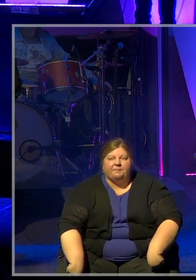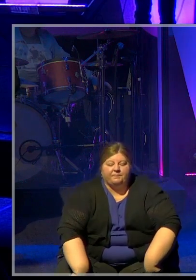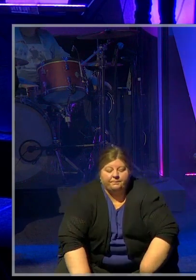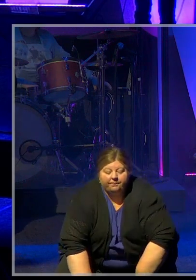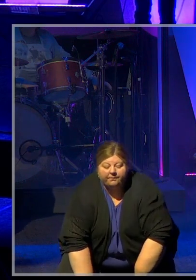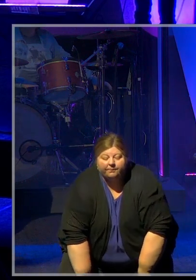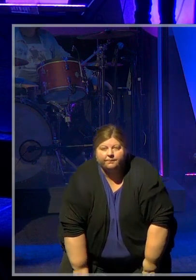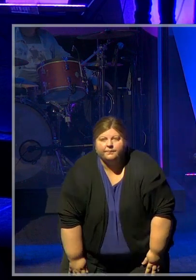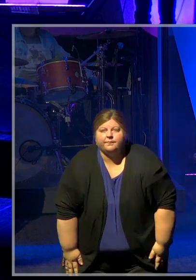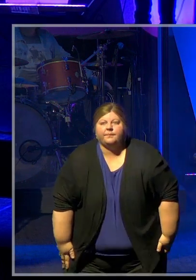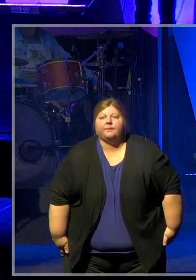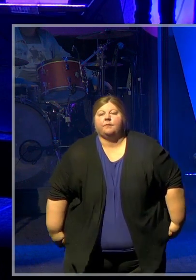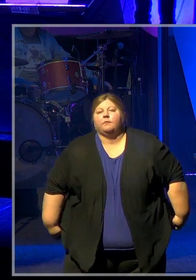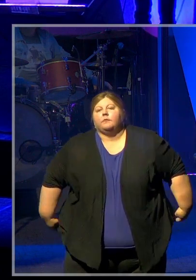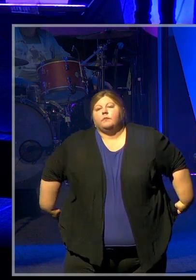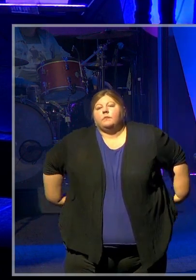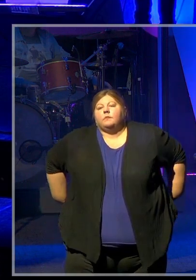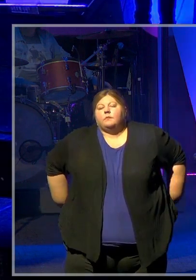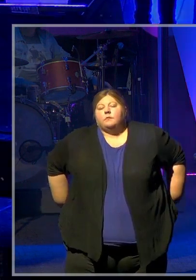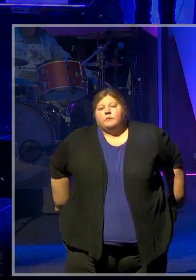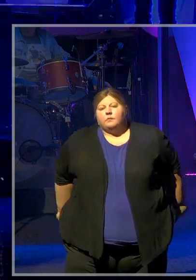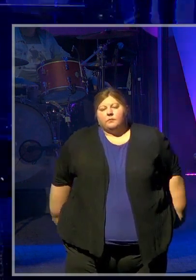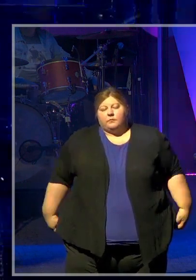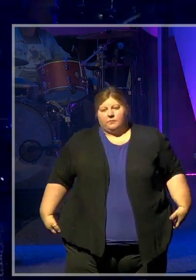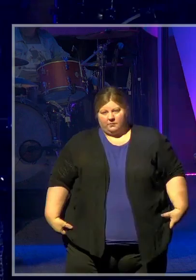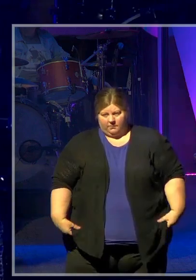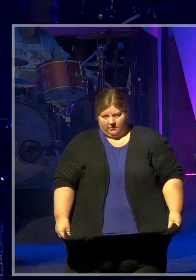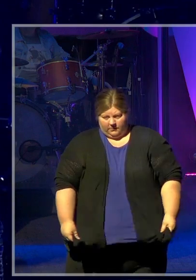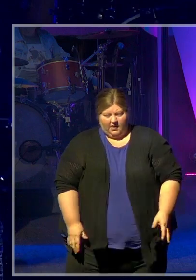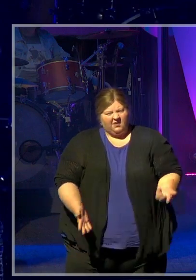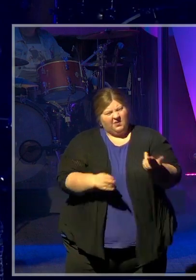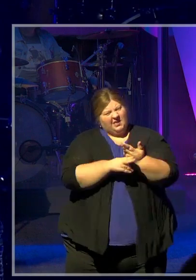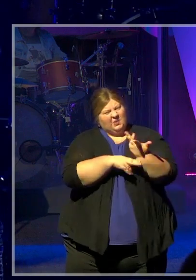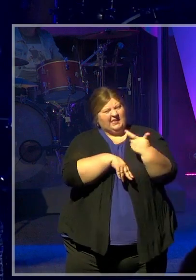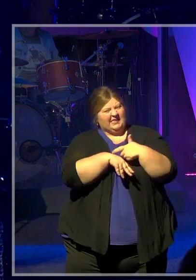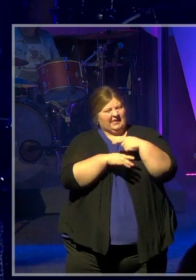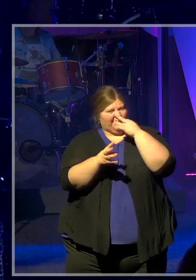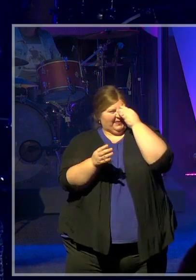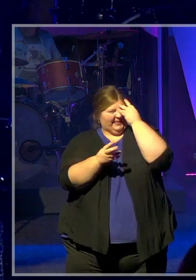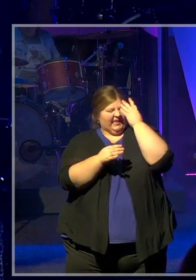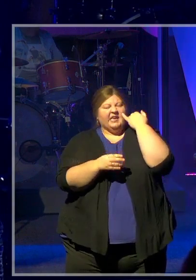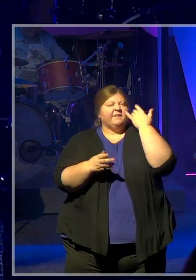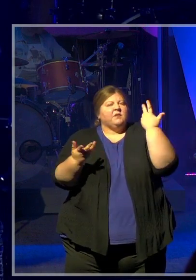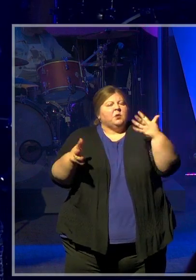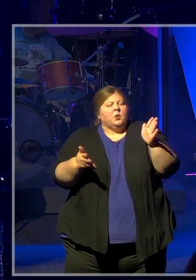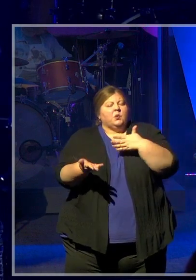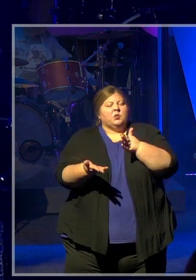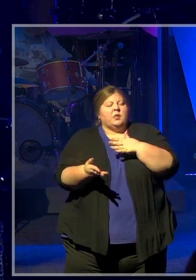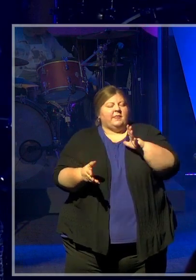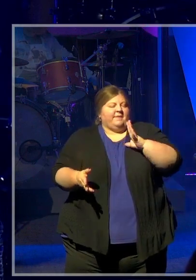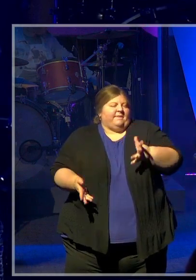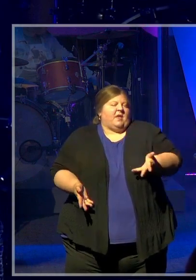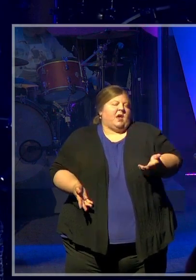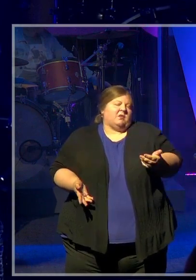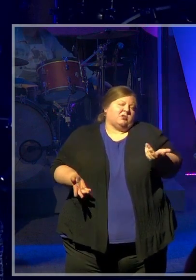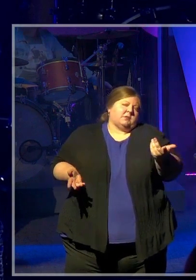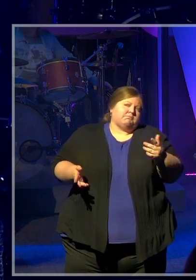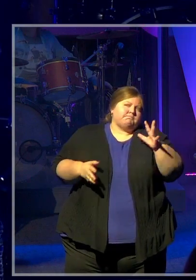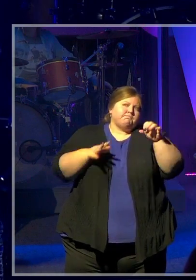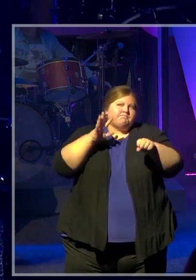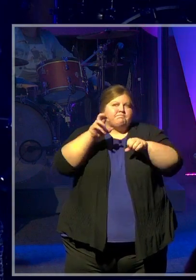this time as reflection. Take some time. And if you don't know the song, that's okay. Just sing what you